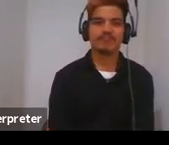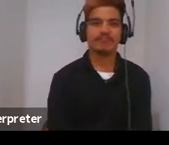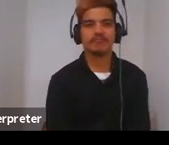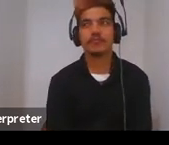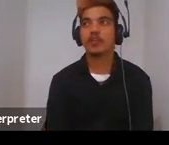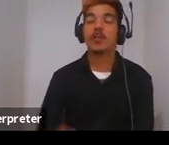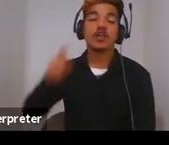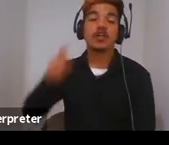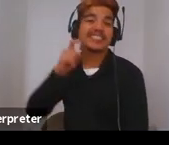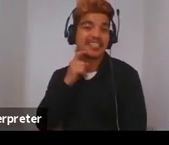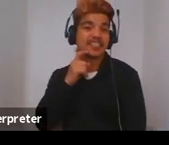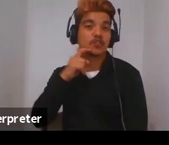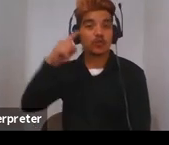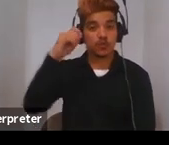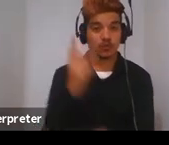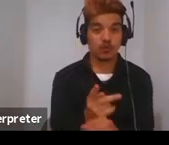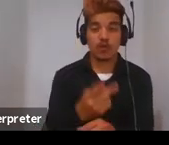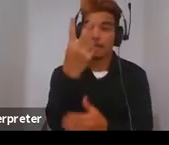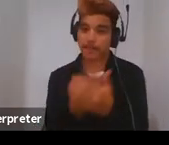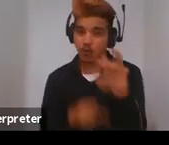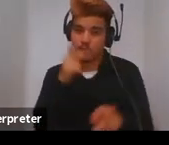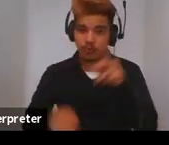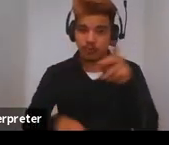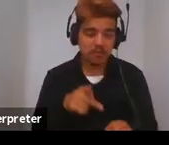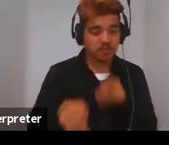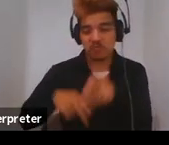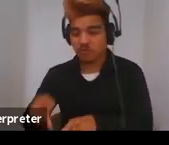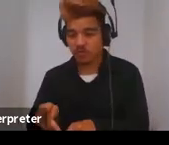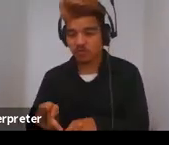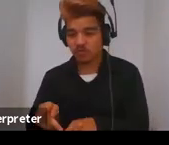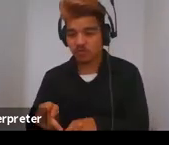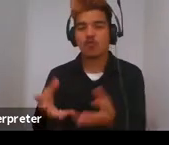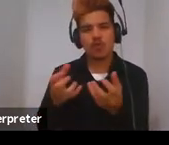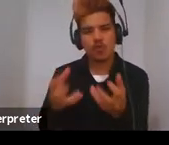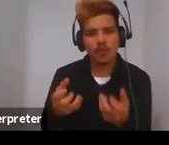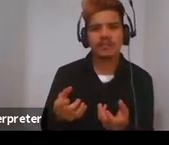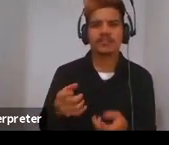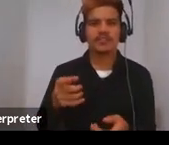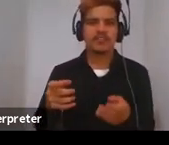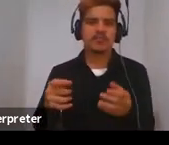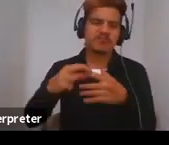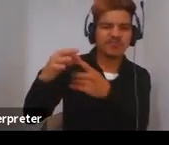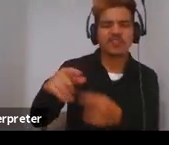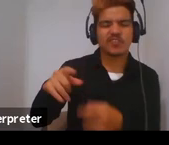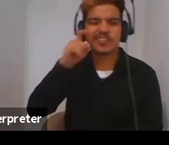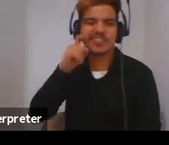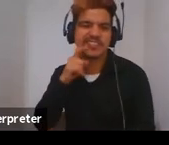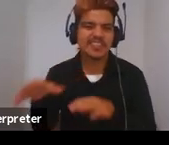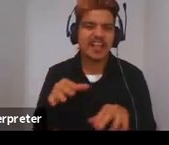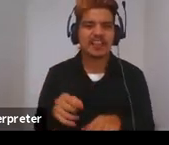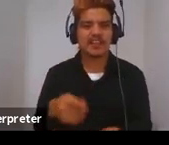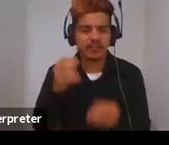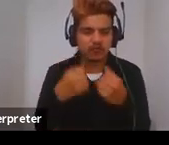Sexual consent means that both people are actively willing to engage in a particular sexual behavior and express their consent by